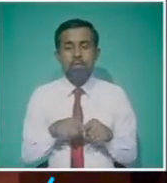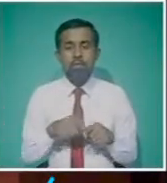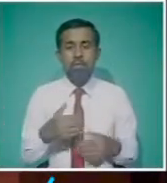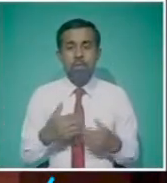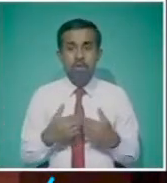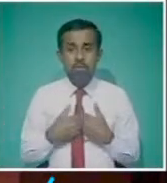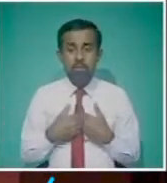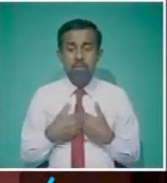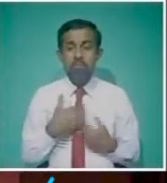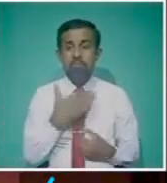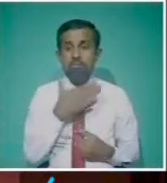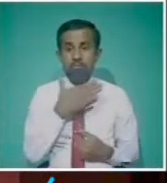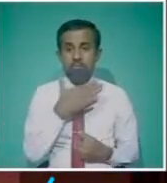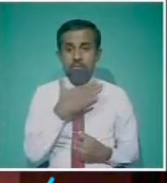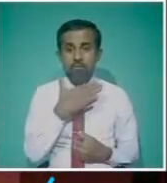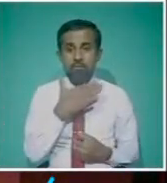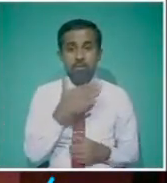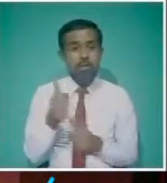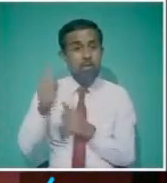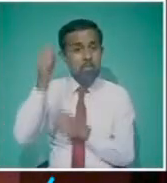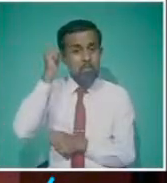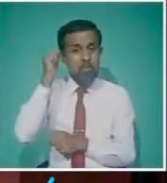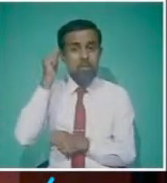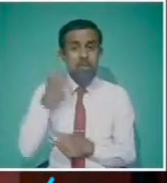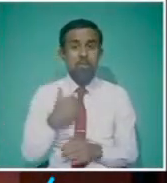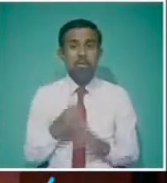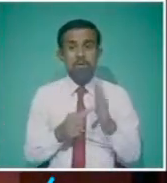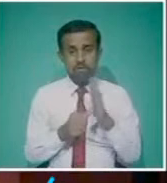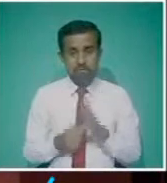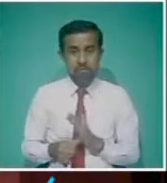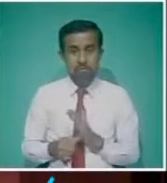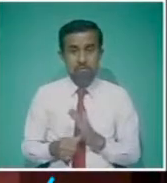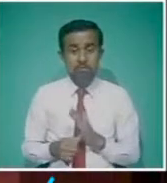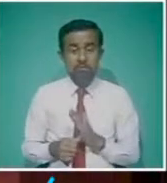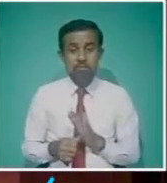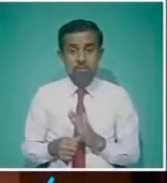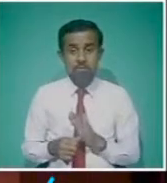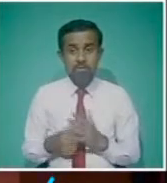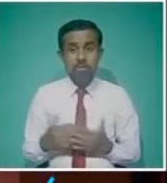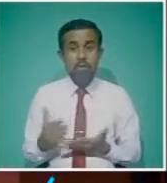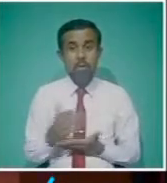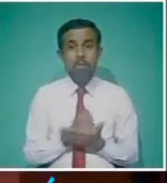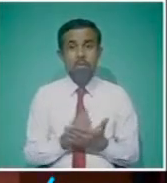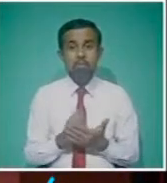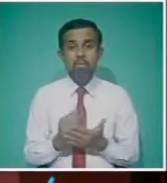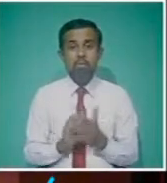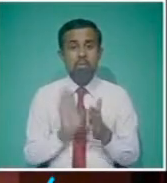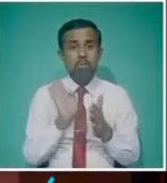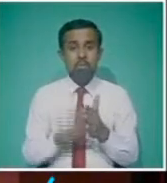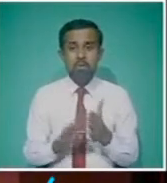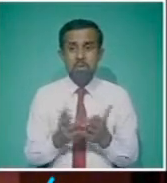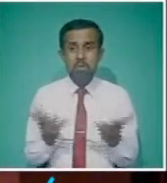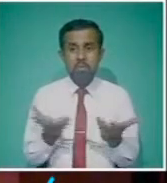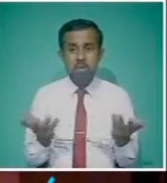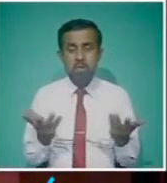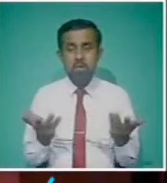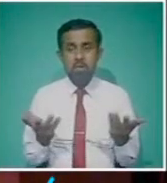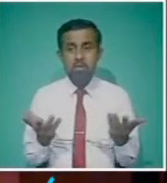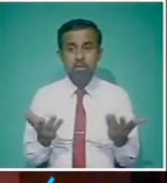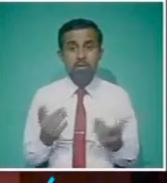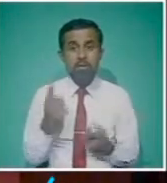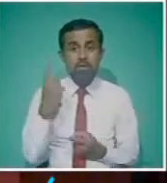deny a colonial hangover. This is a reality and should never be ignored nor